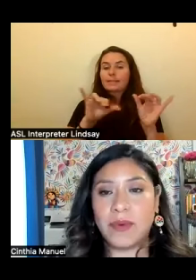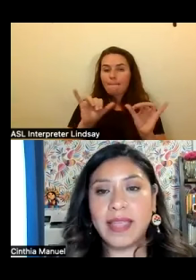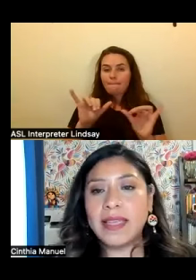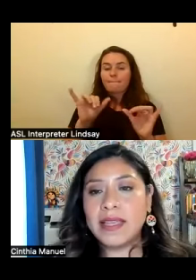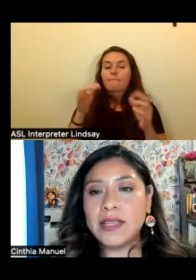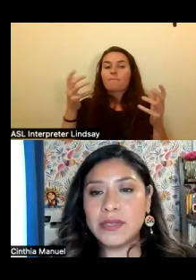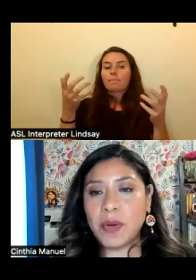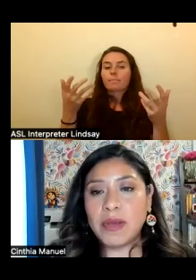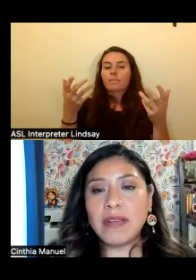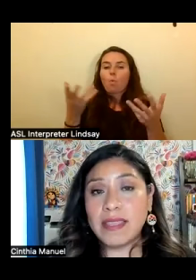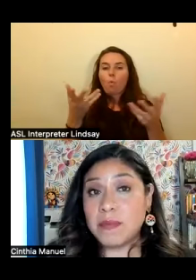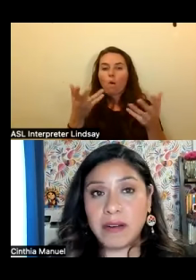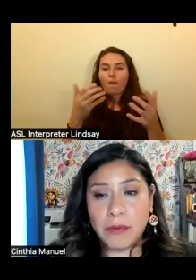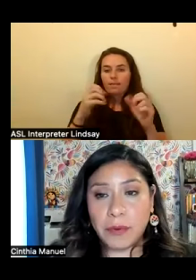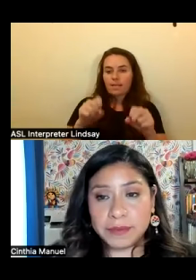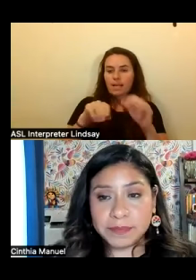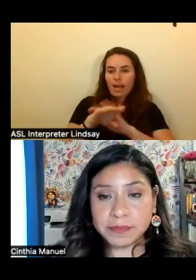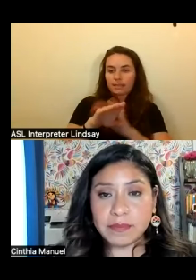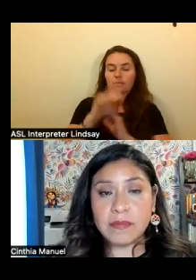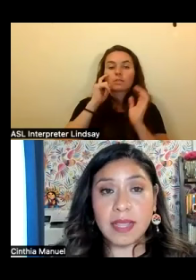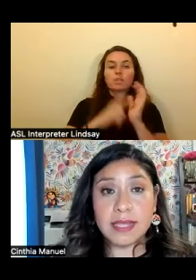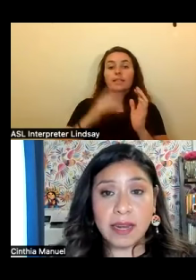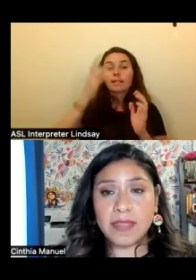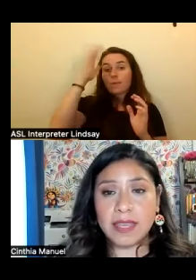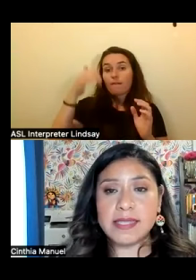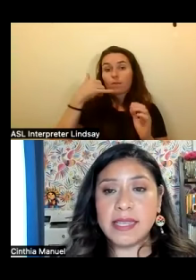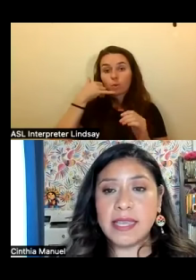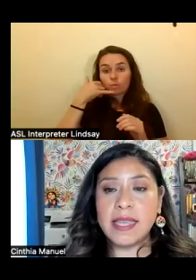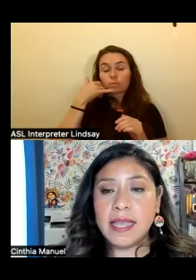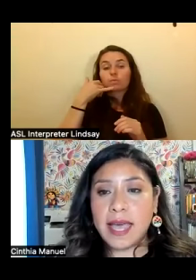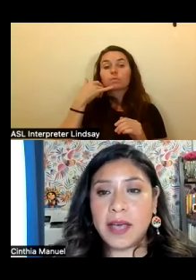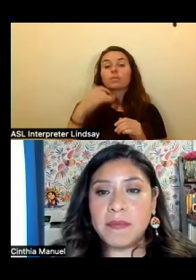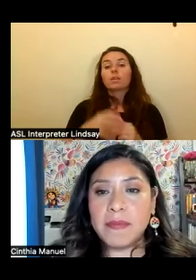to, right? So when we look at the smartphone side of things,